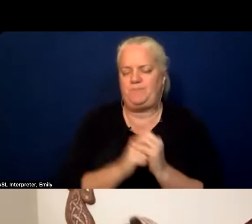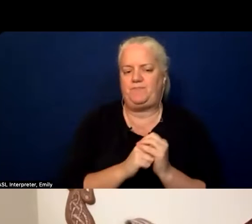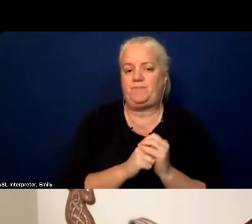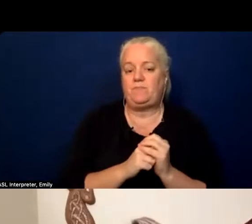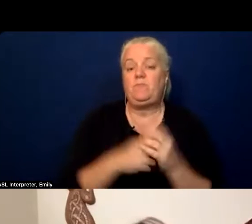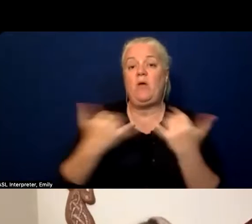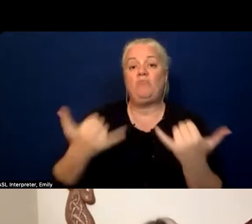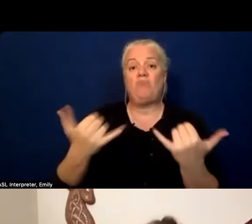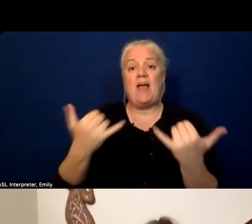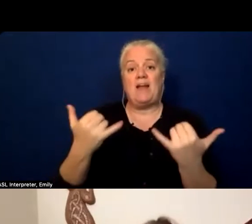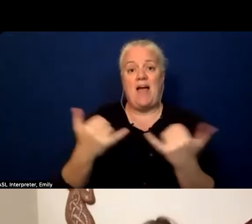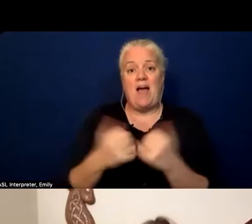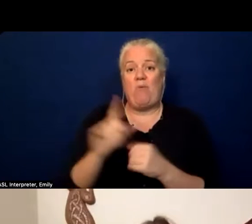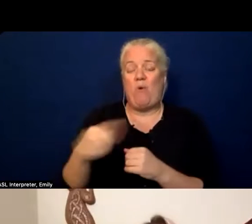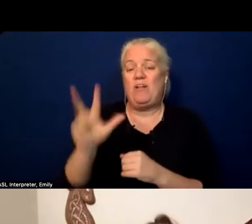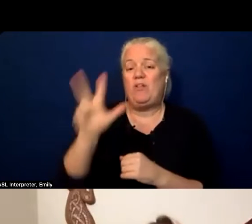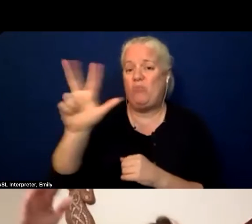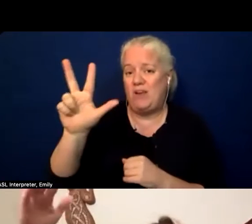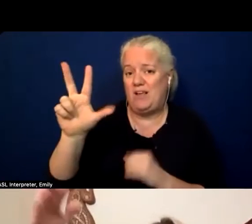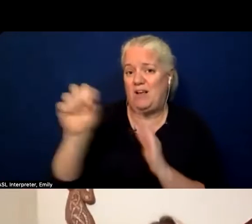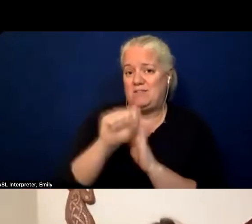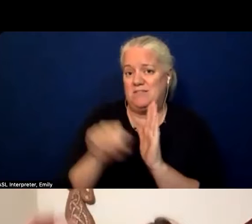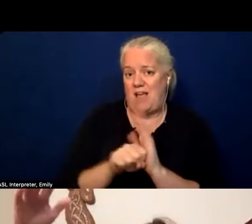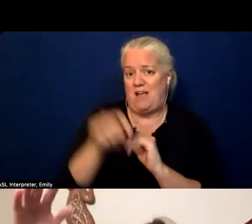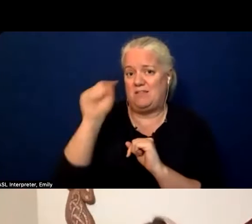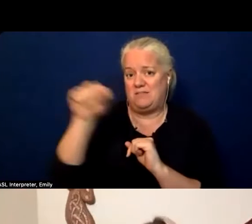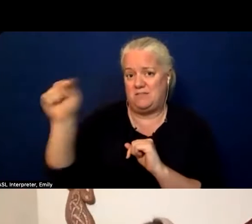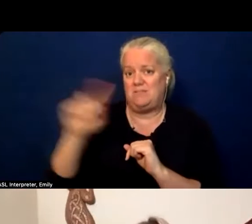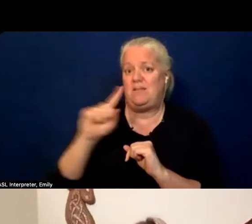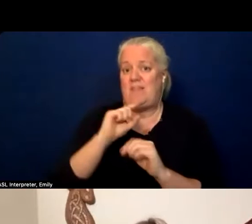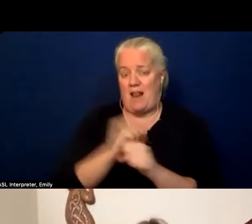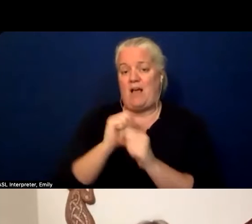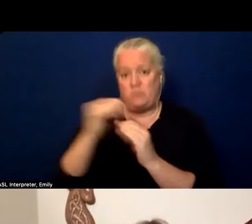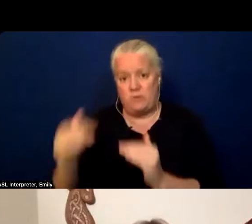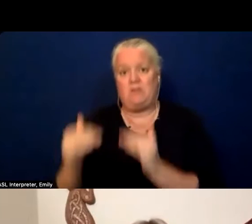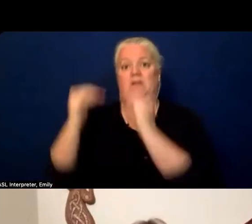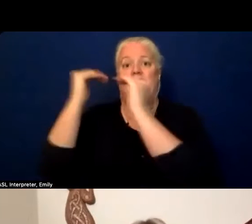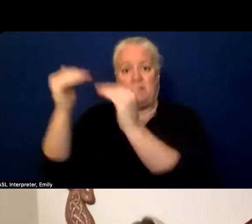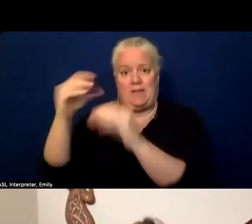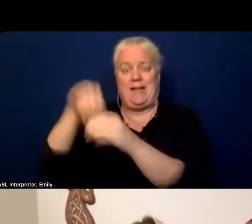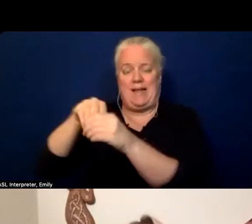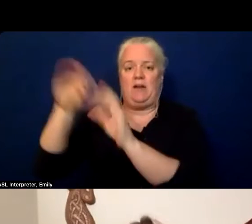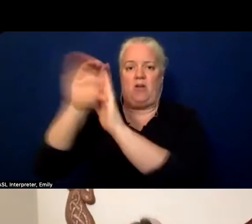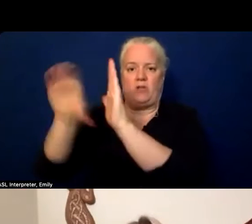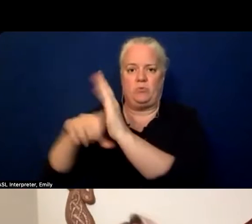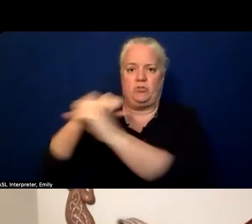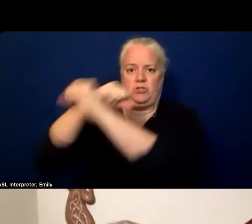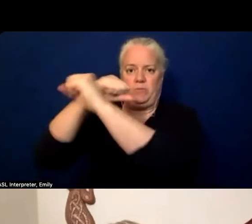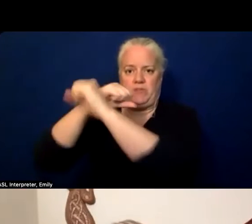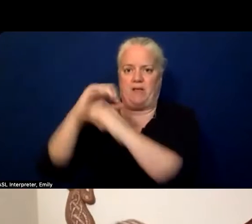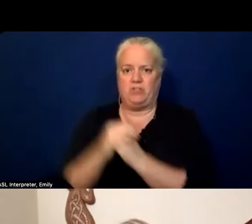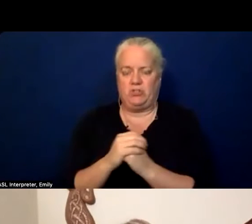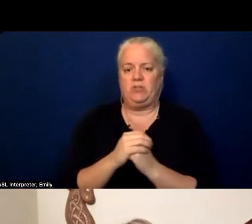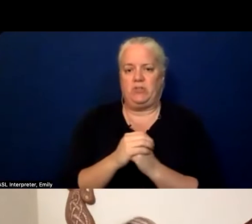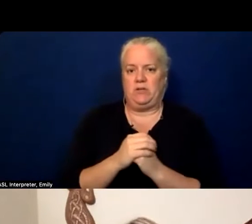fact only 3 states that do raise up environmental rights to this highest constitutional level, that fulfill what I